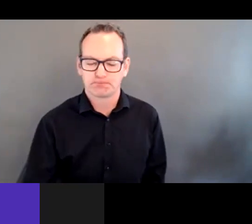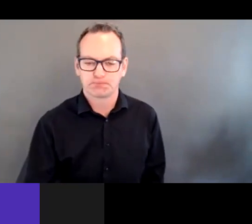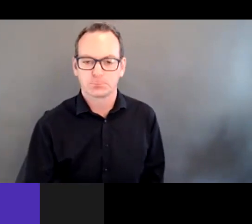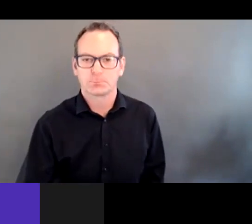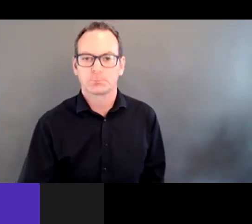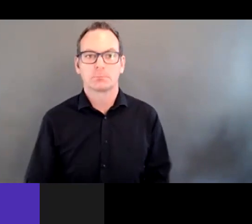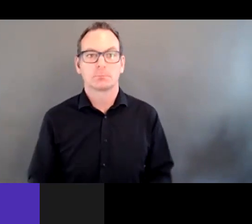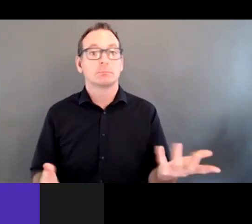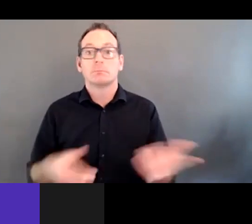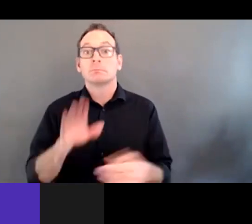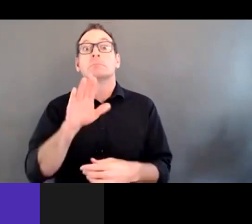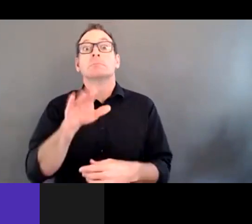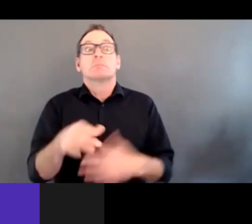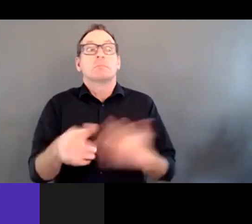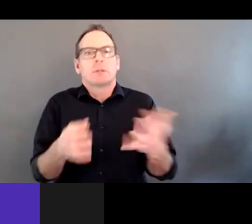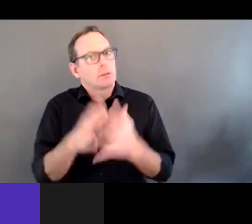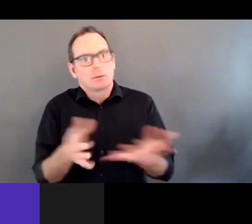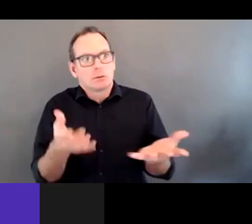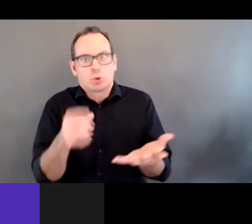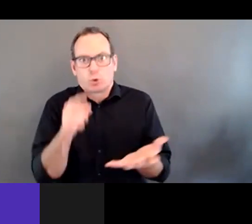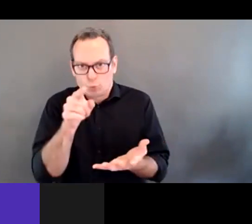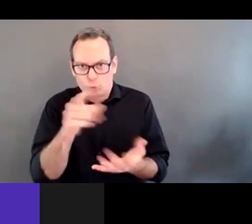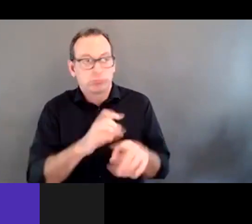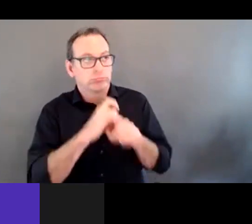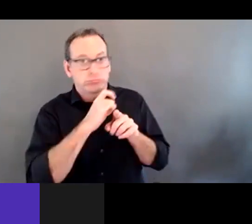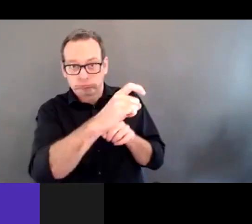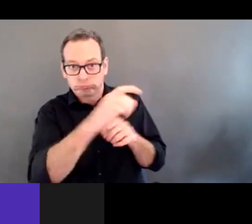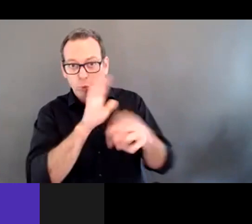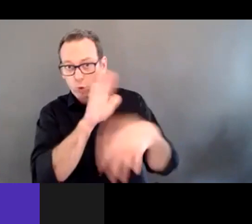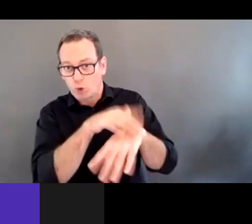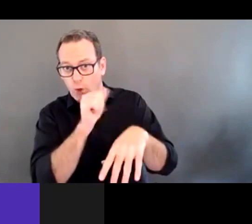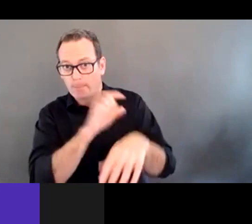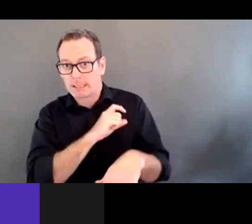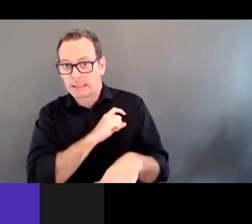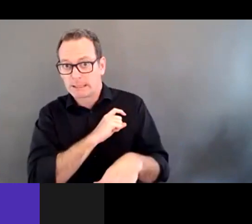to the matter, and if you haven't heard anything in a reasonable time, to follow up with them.